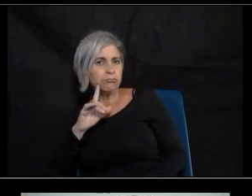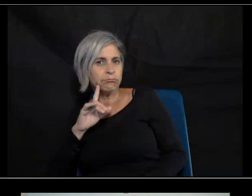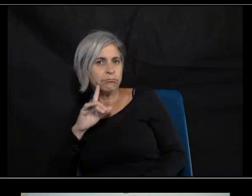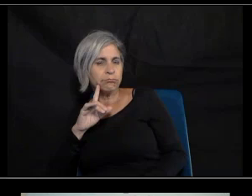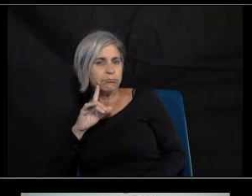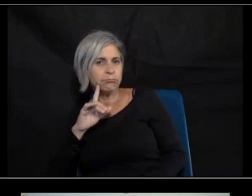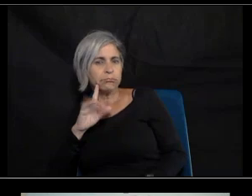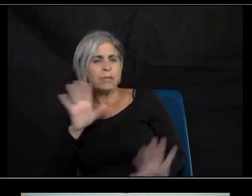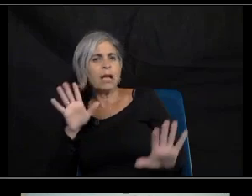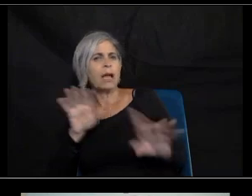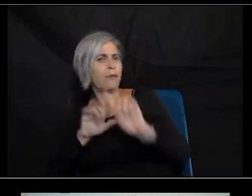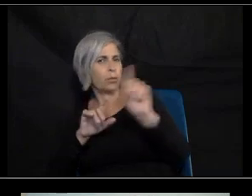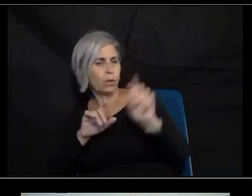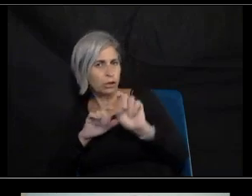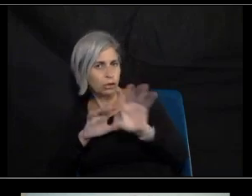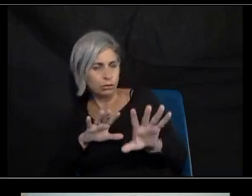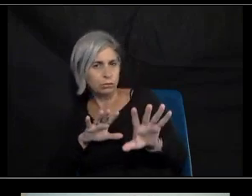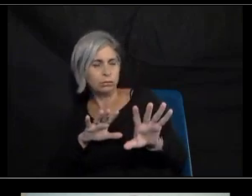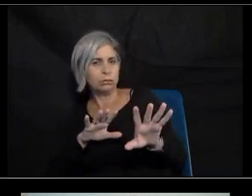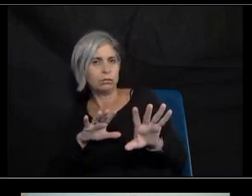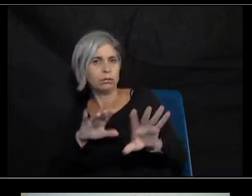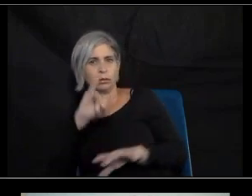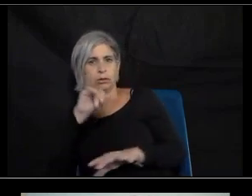Just a quick question, Joe.